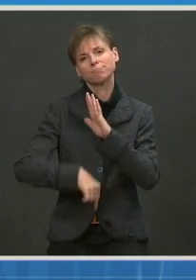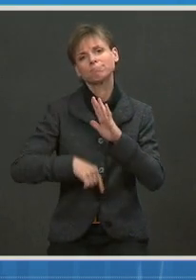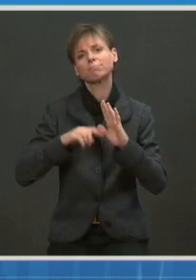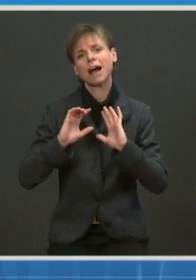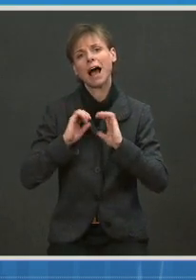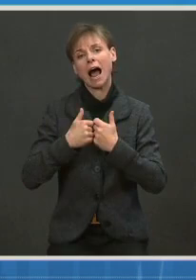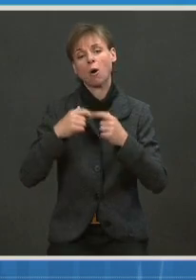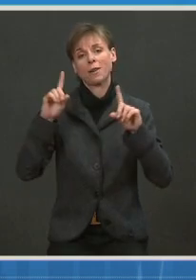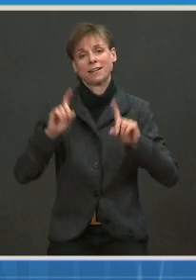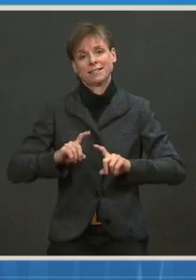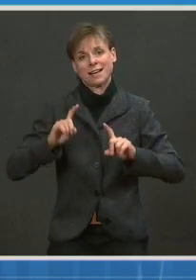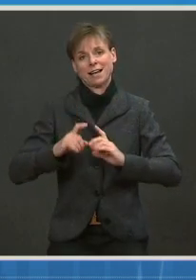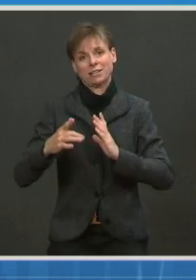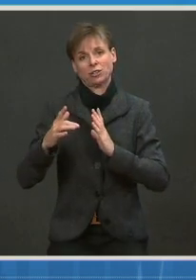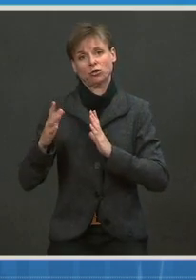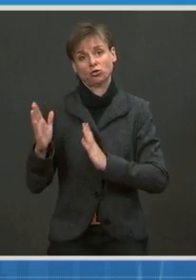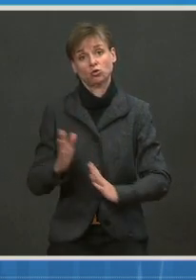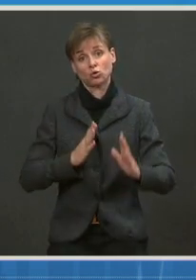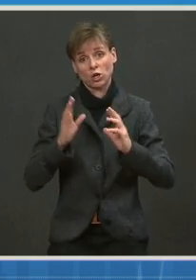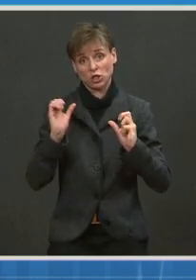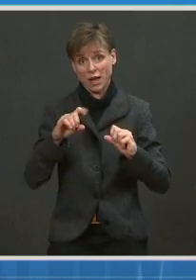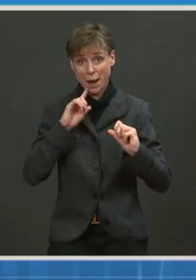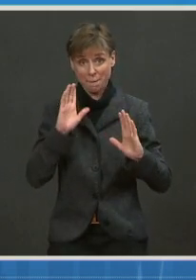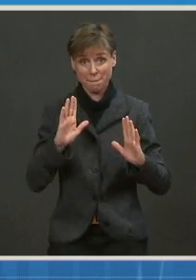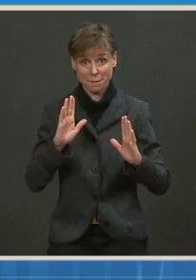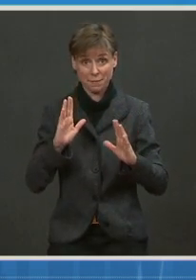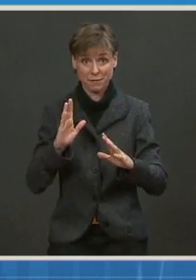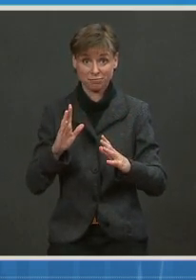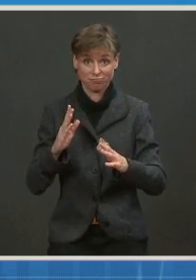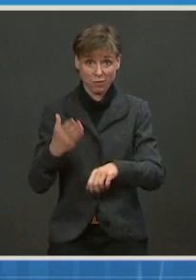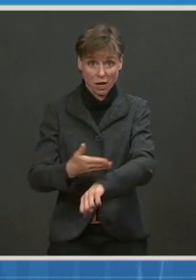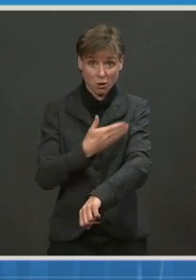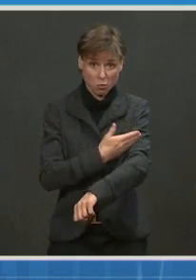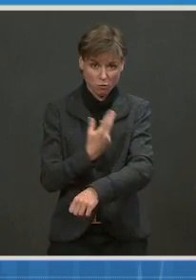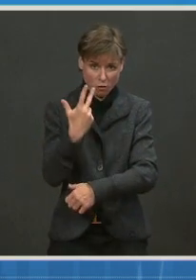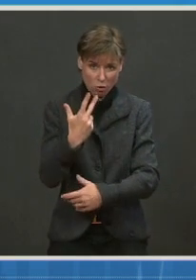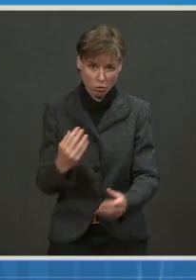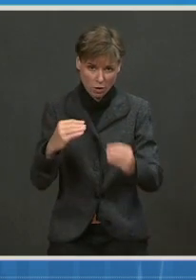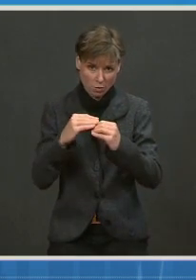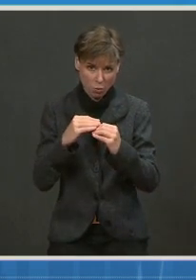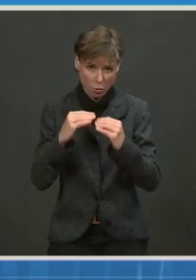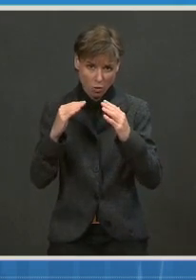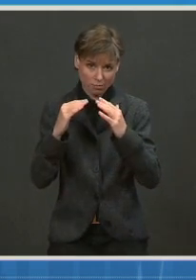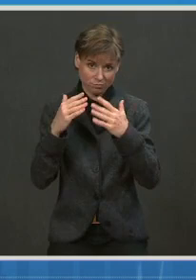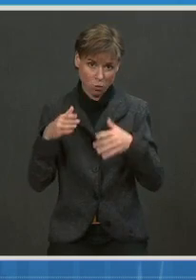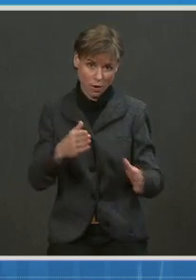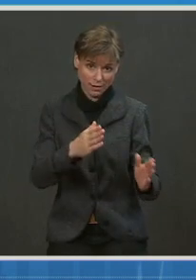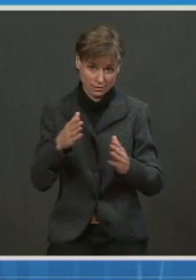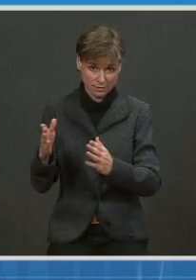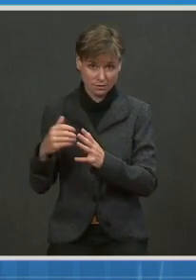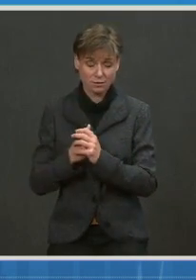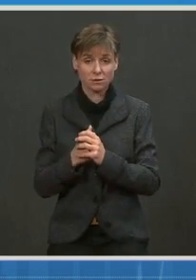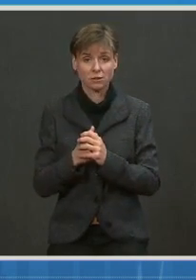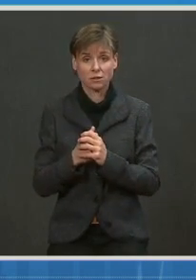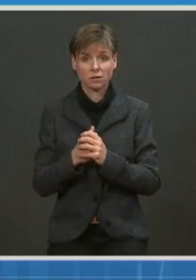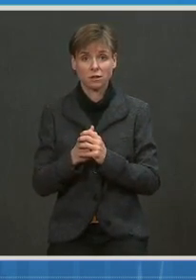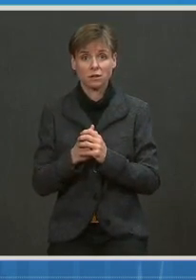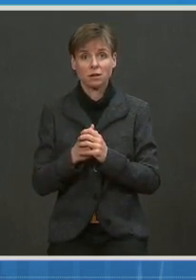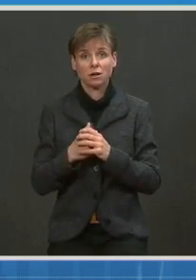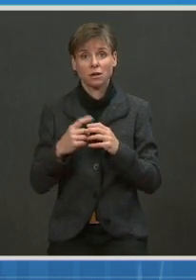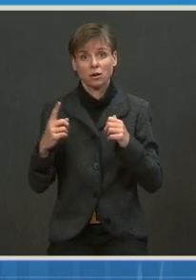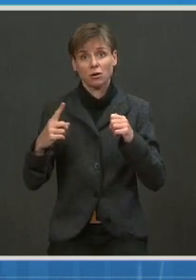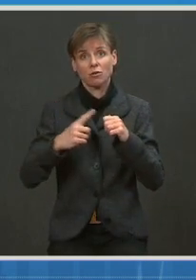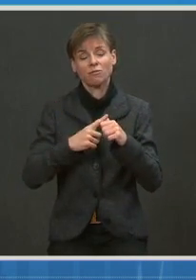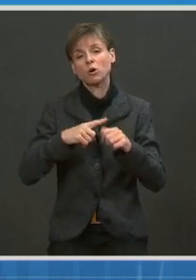in 3 additional critical ways. First is how we can reduce